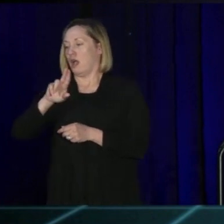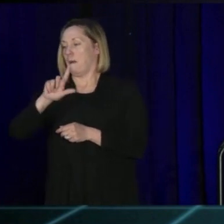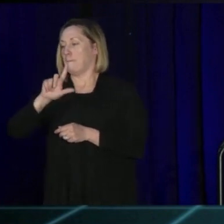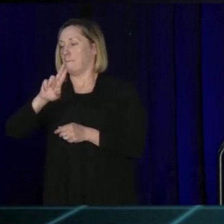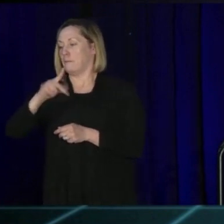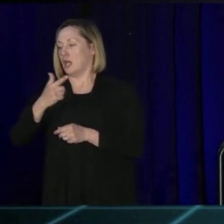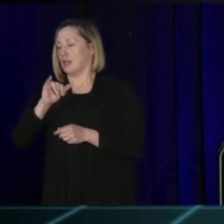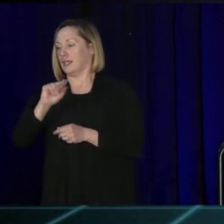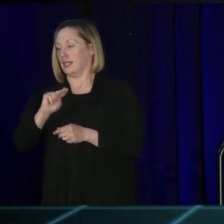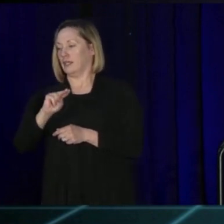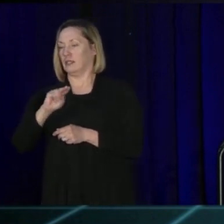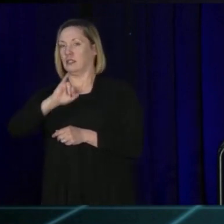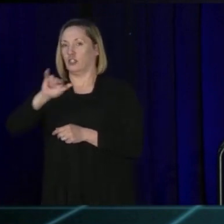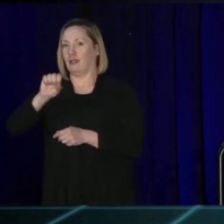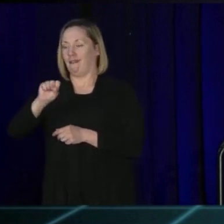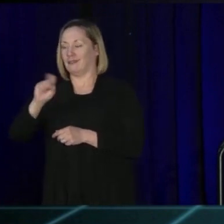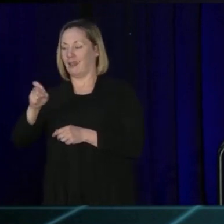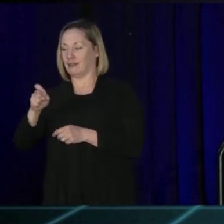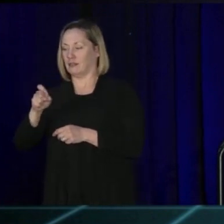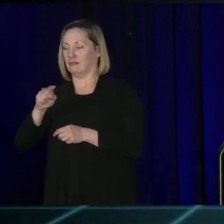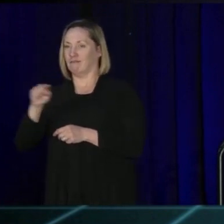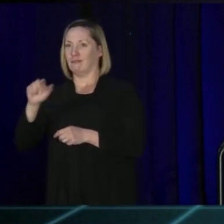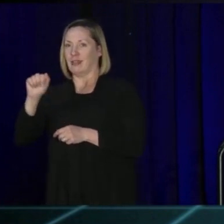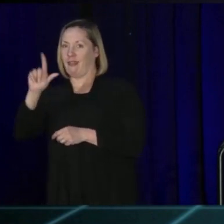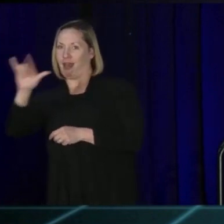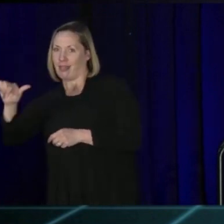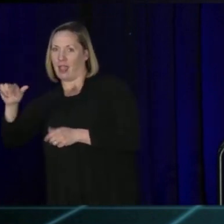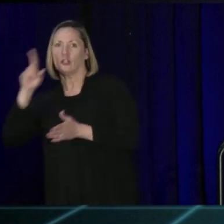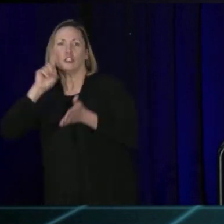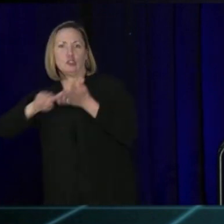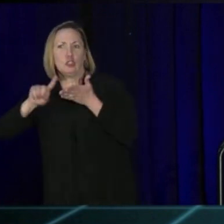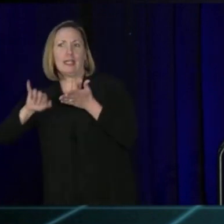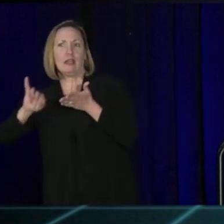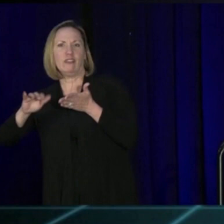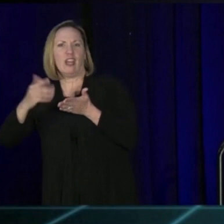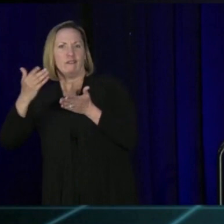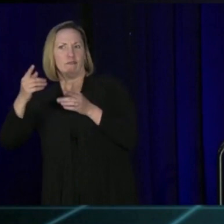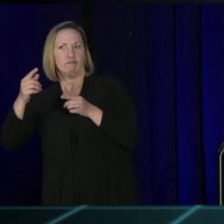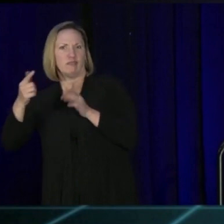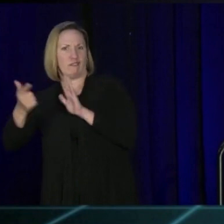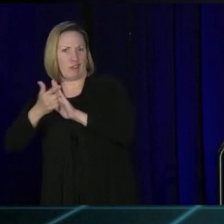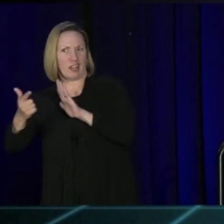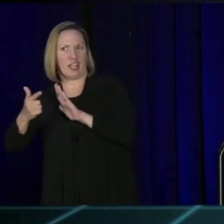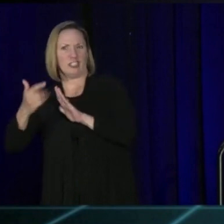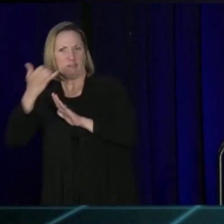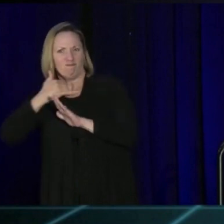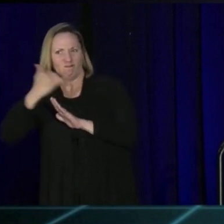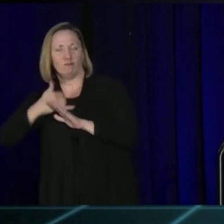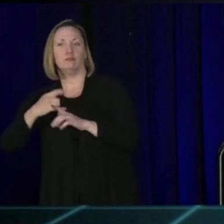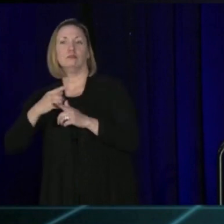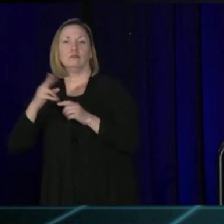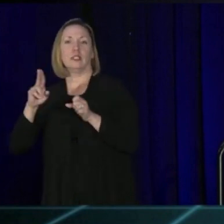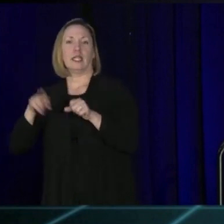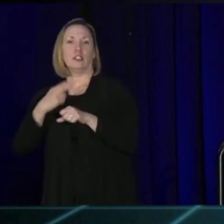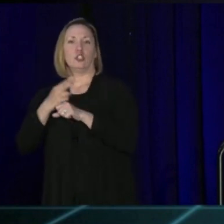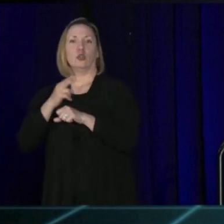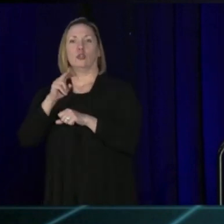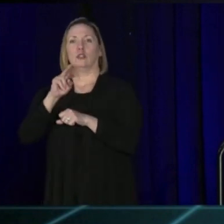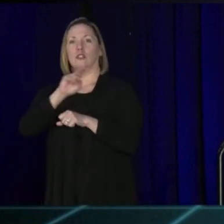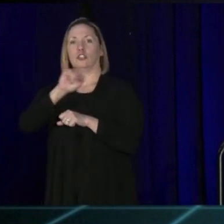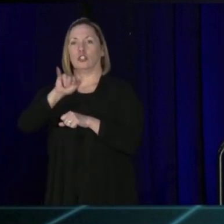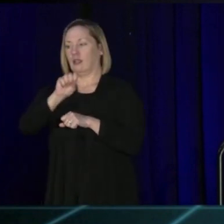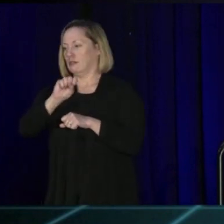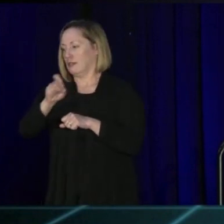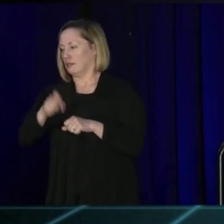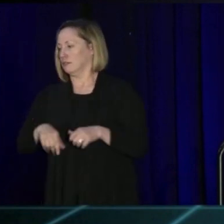for a lot of different violations in how you use your roles or other attributes in your JS6. However, there's only so much that we can